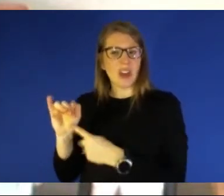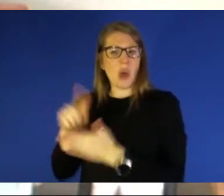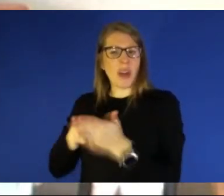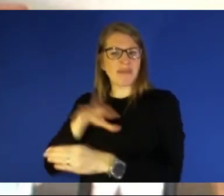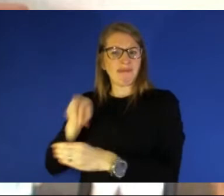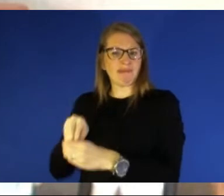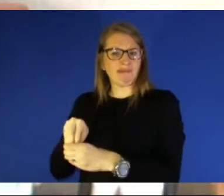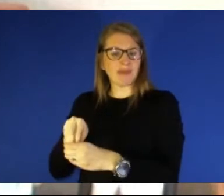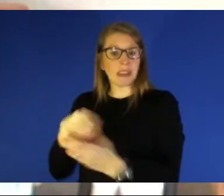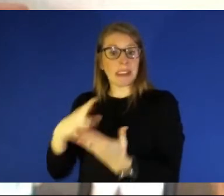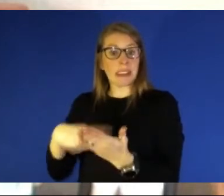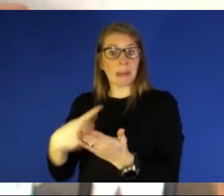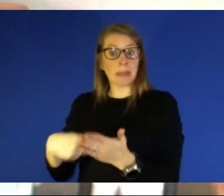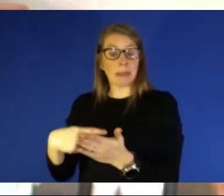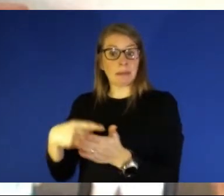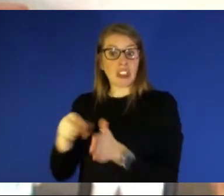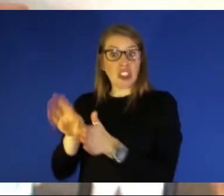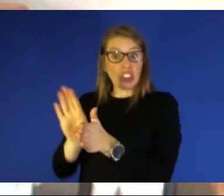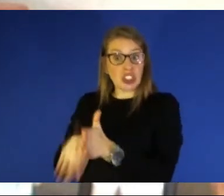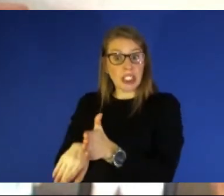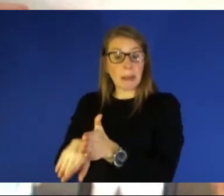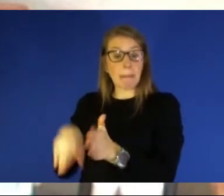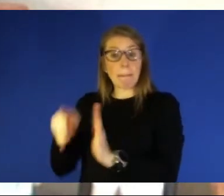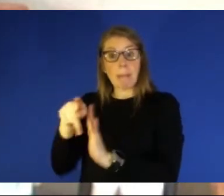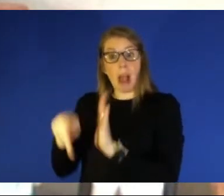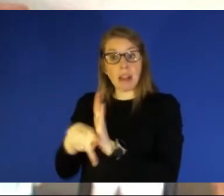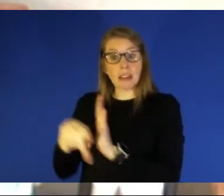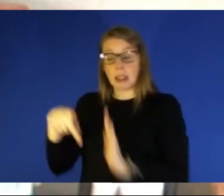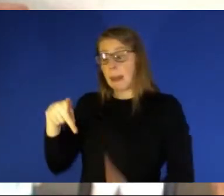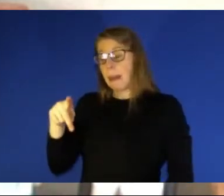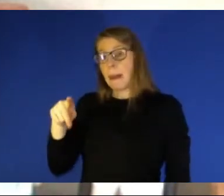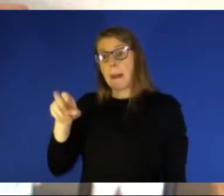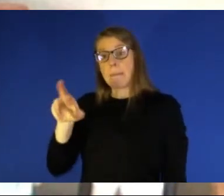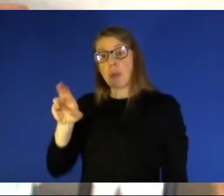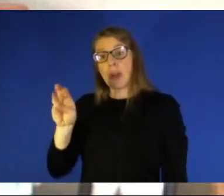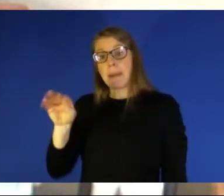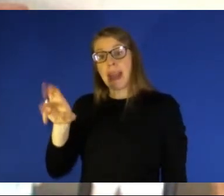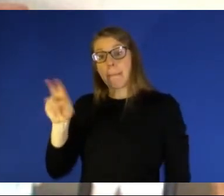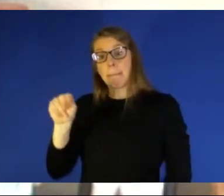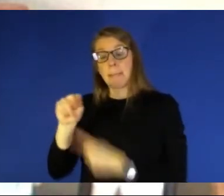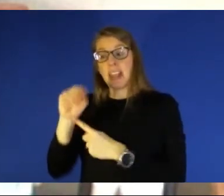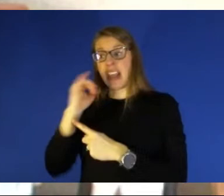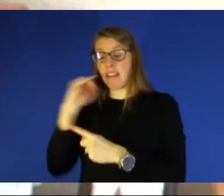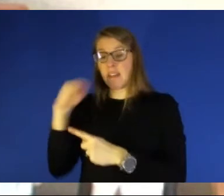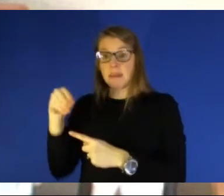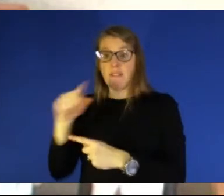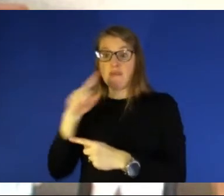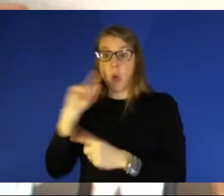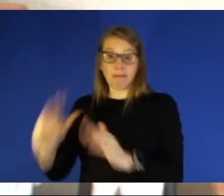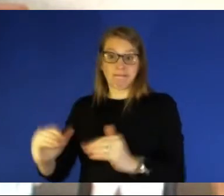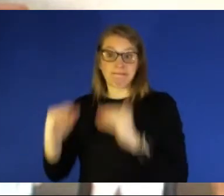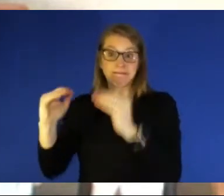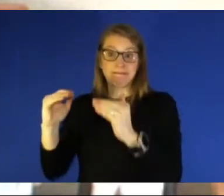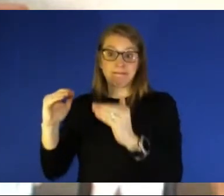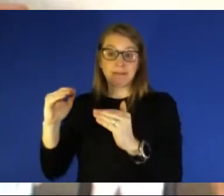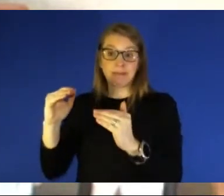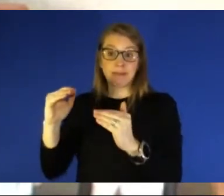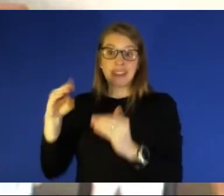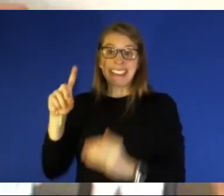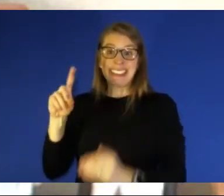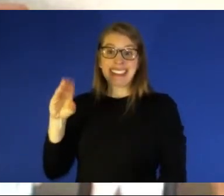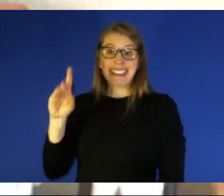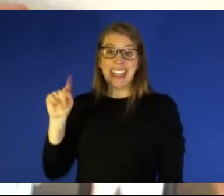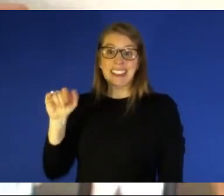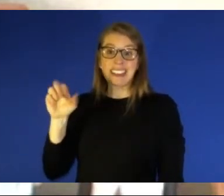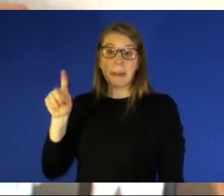get a much cheaper premium if you choose a higher deductible plan. So we look at that all the